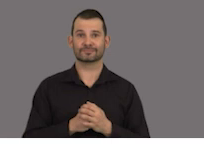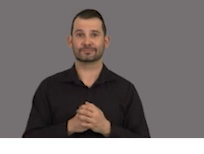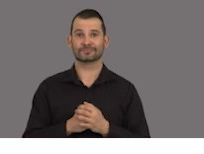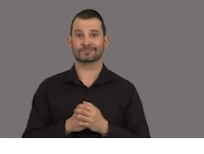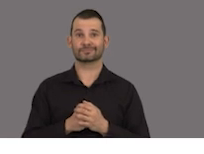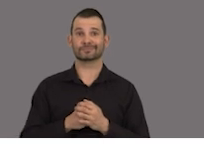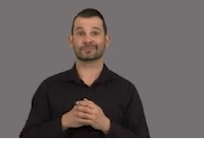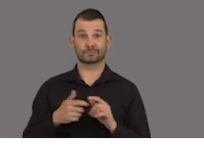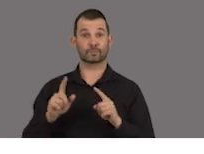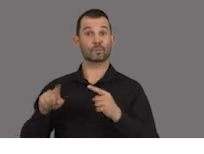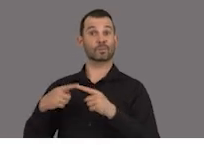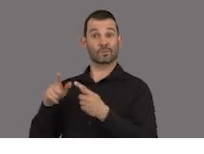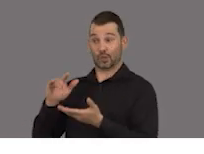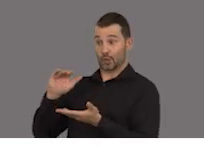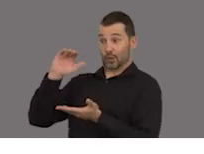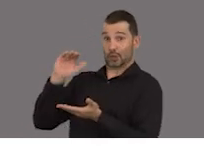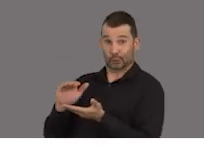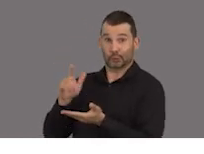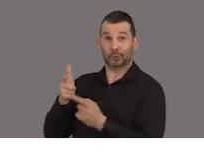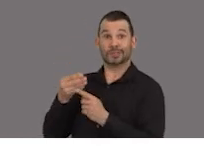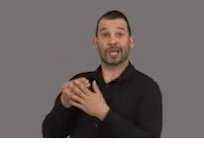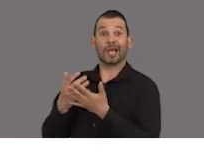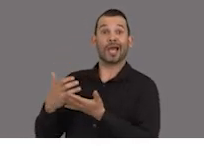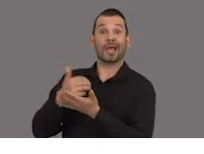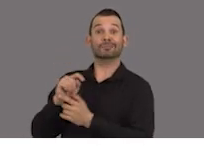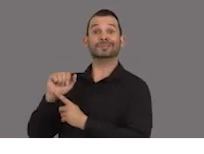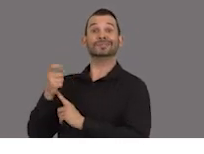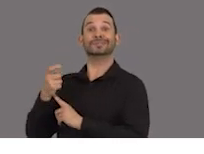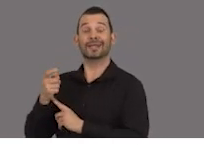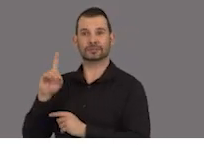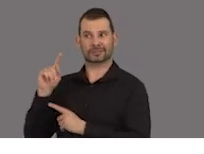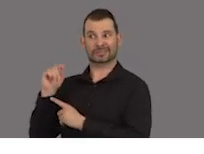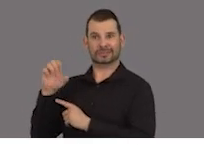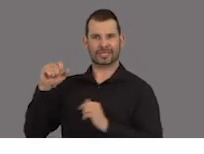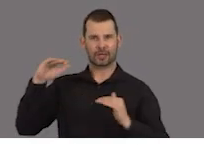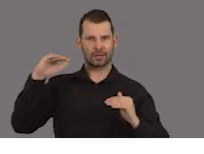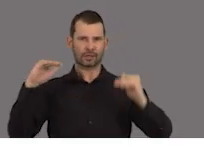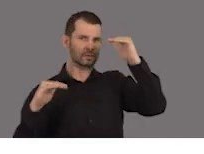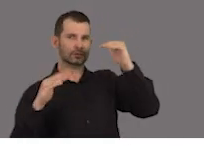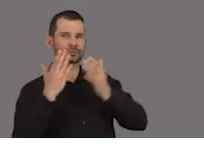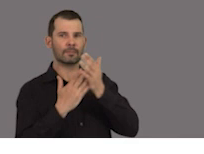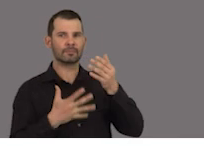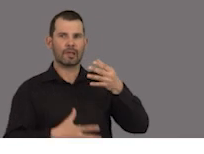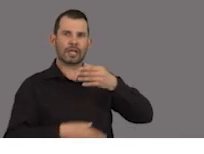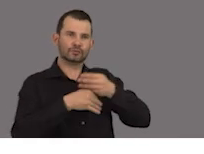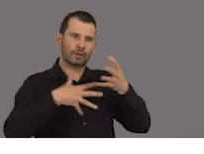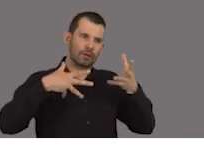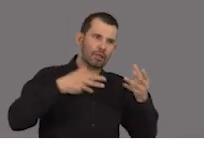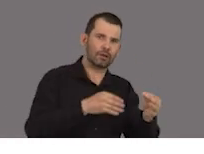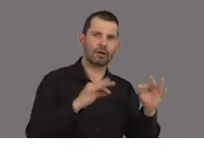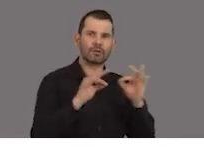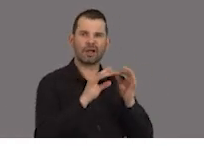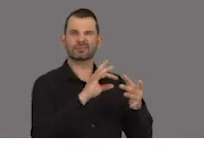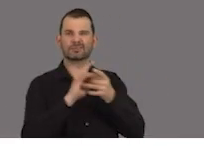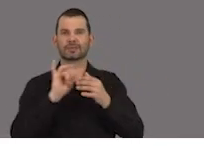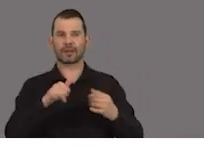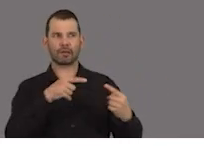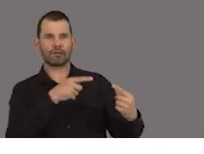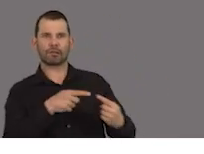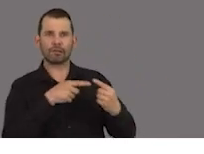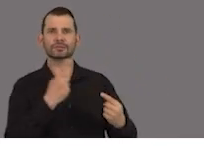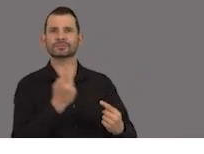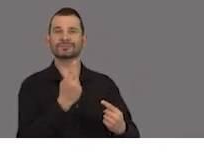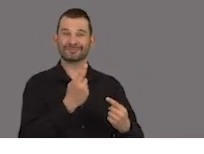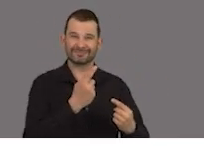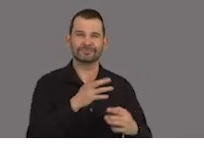tax returns. By reducing income tax, the DTC can help offset some of the extra